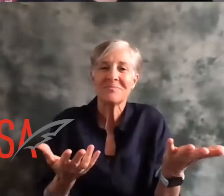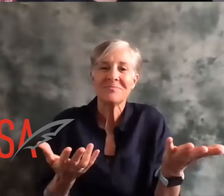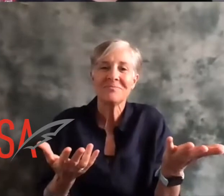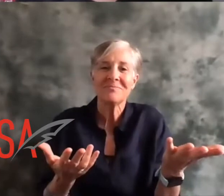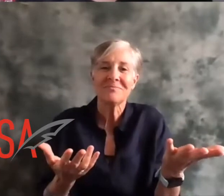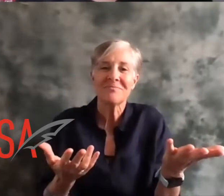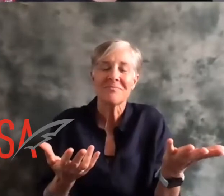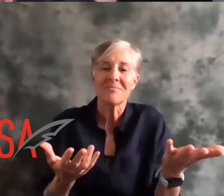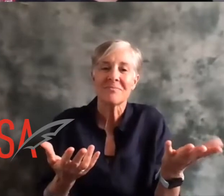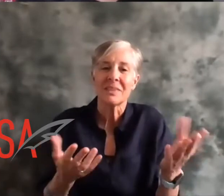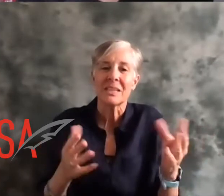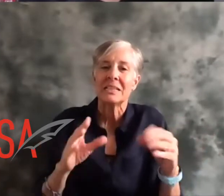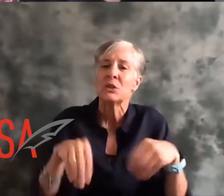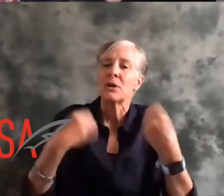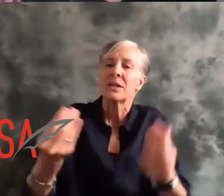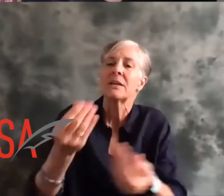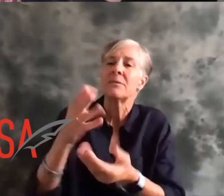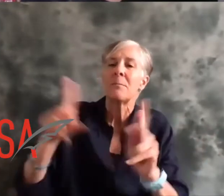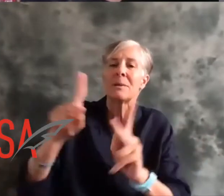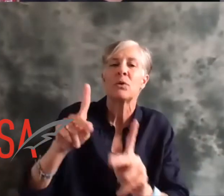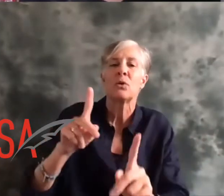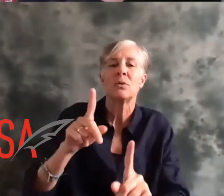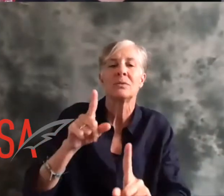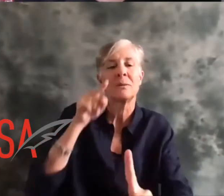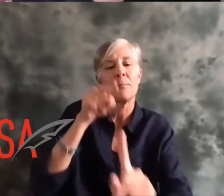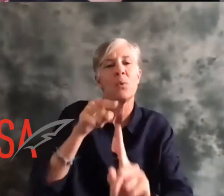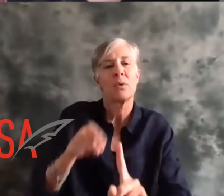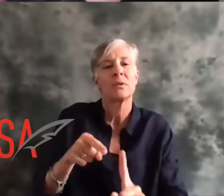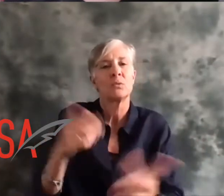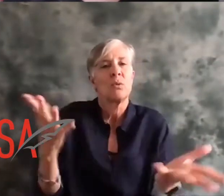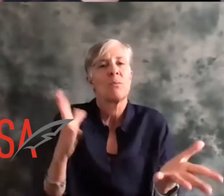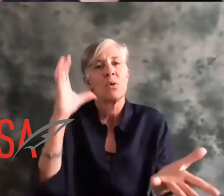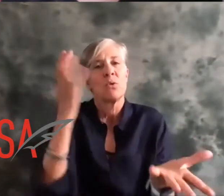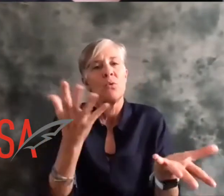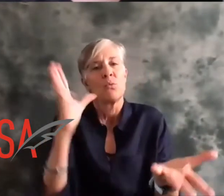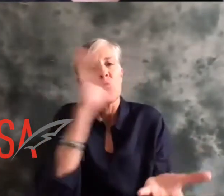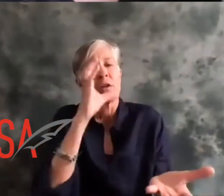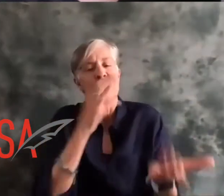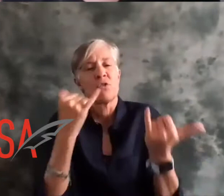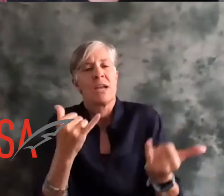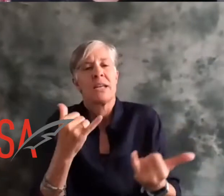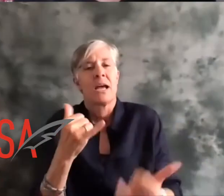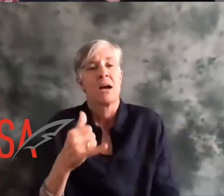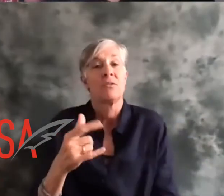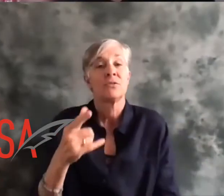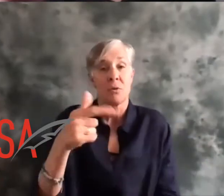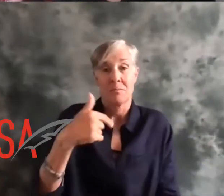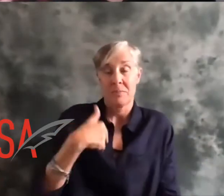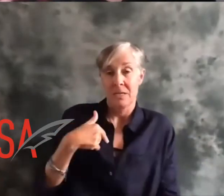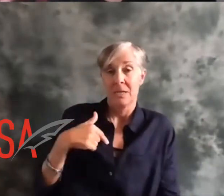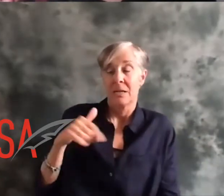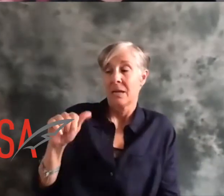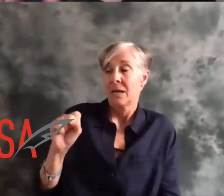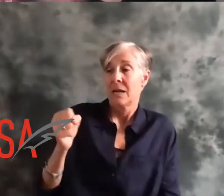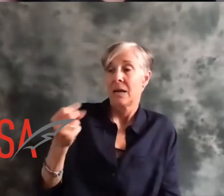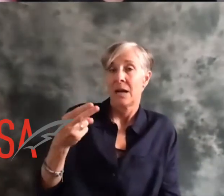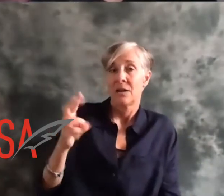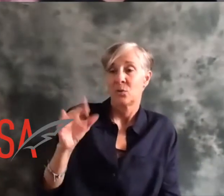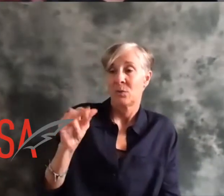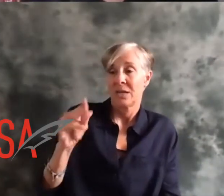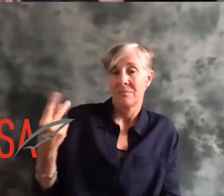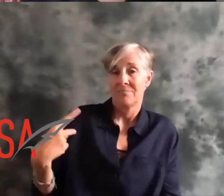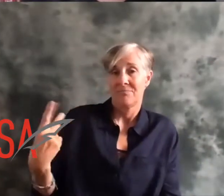and give some folks some pointers on what is that going to look like? So what Ashwini and I have done for everyone who's at this panel today,